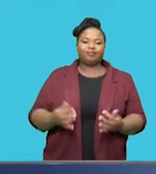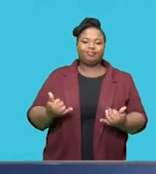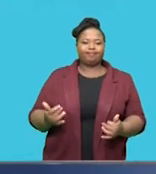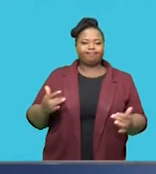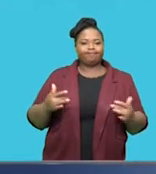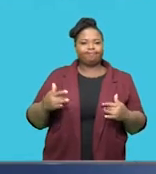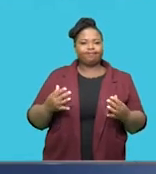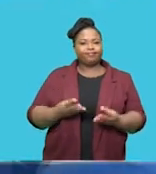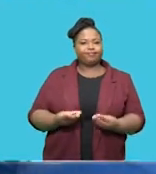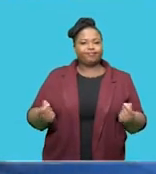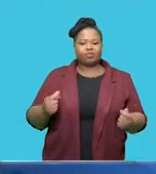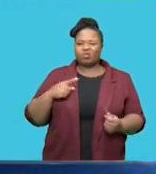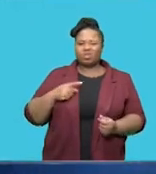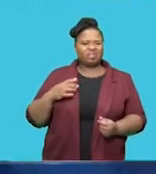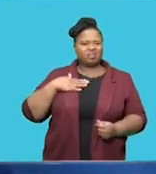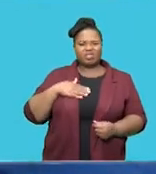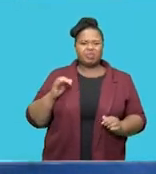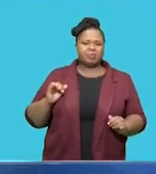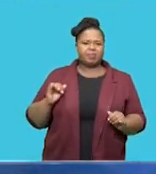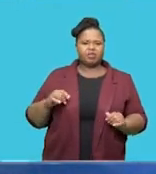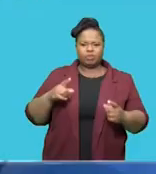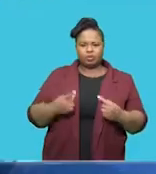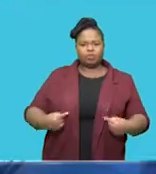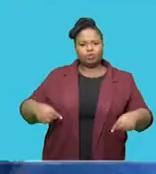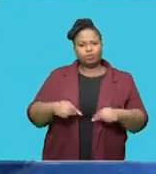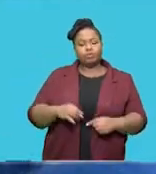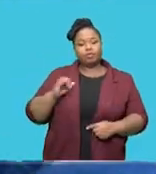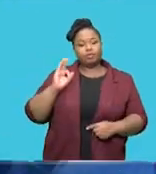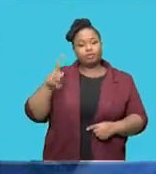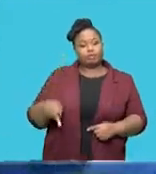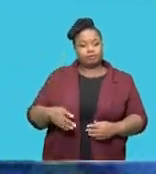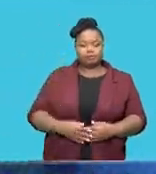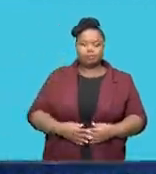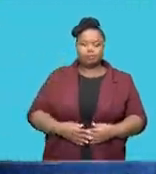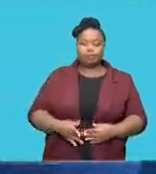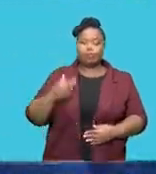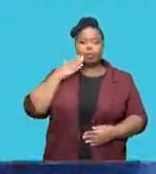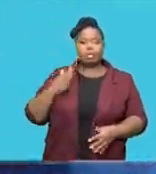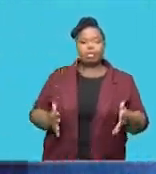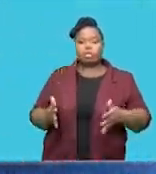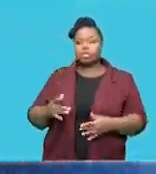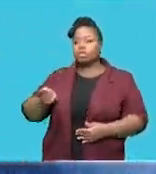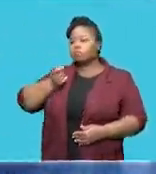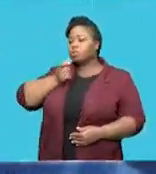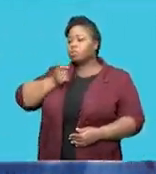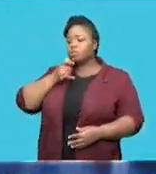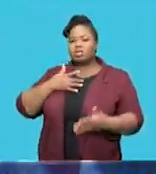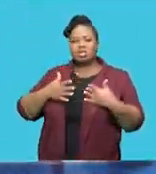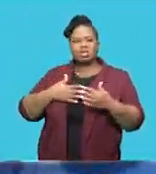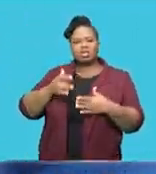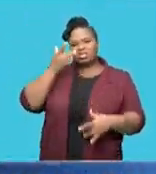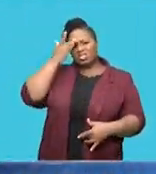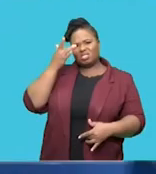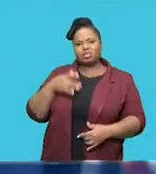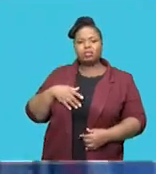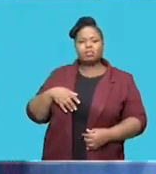concerns because it doesn't sit right with us as the IFP. I'm a police. When you go to a clinic for whatever illness or now, the only thing that you get